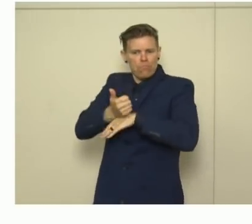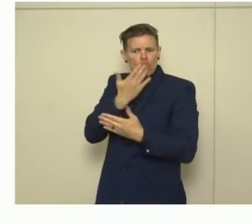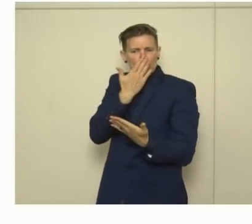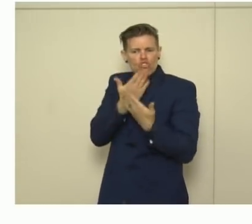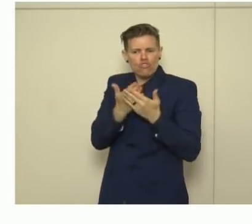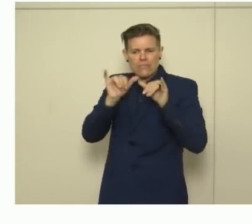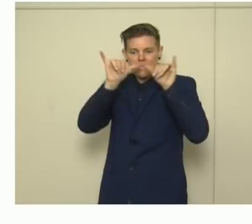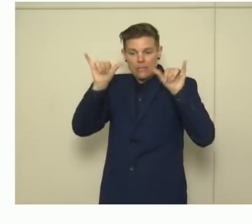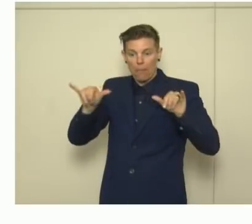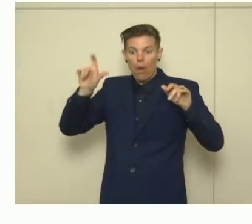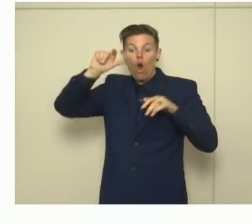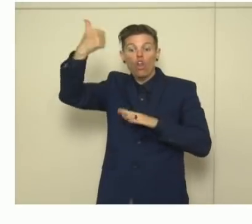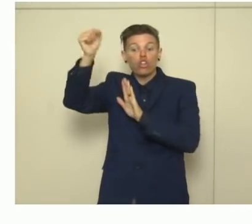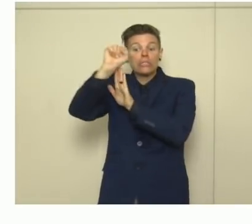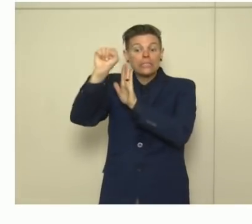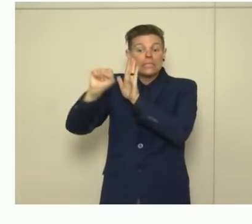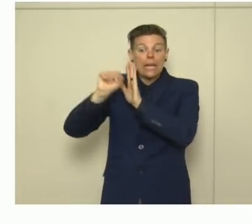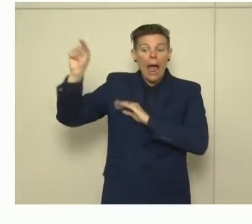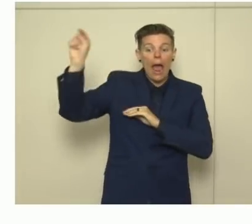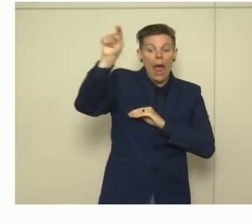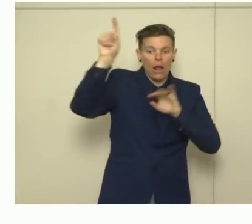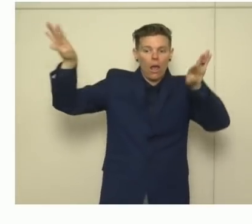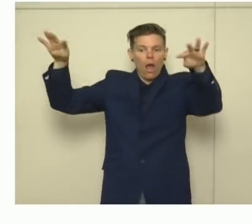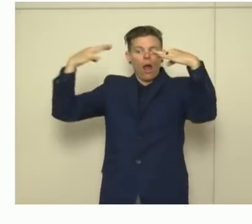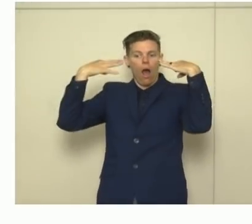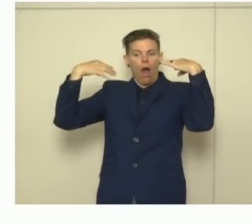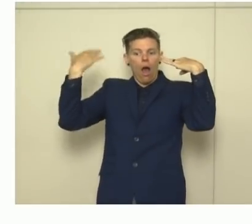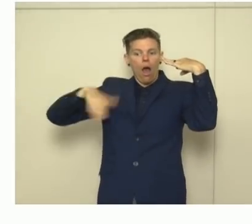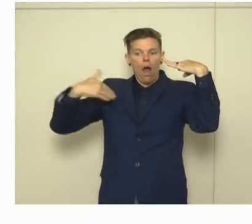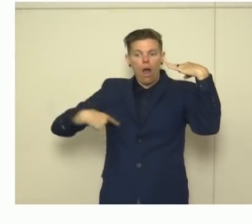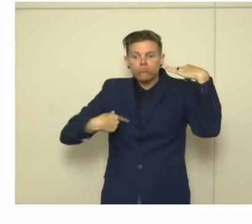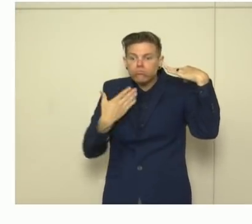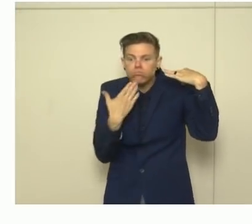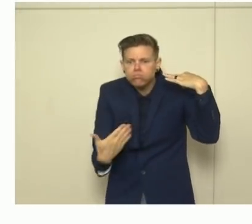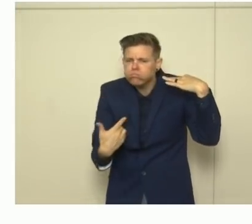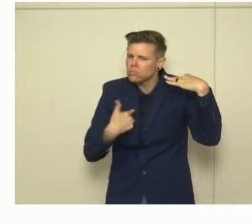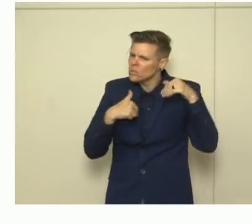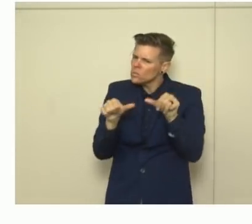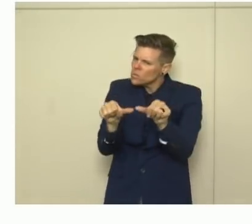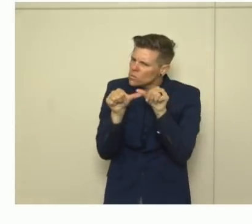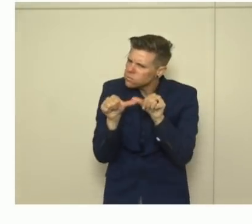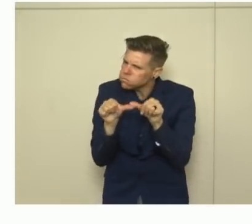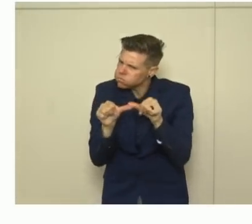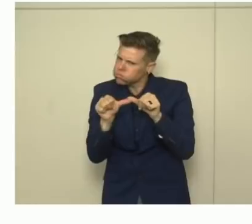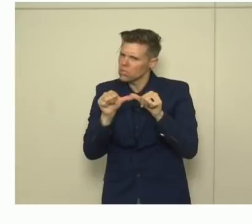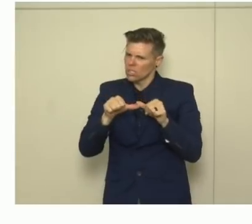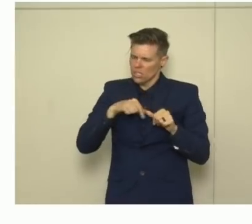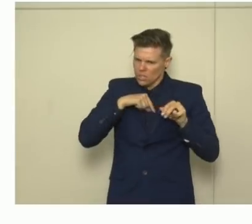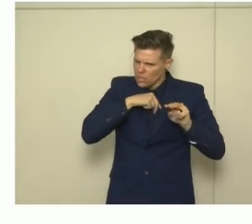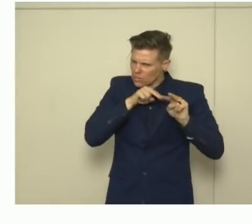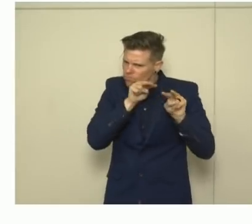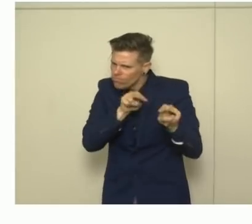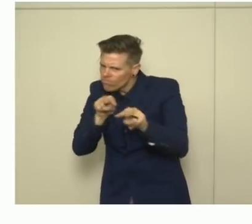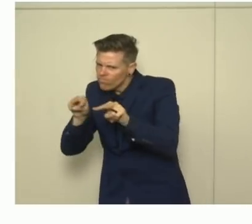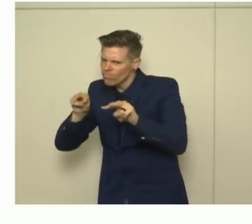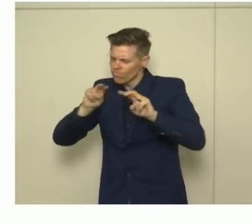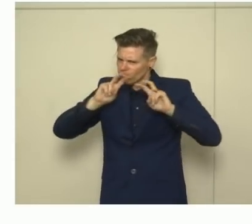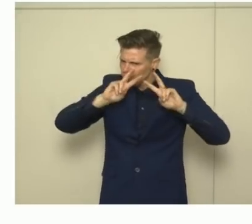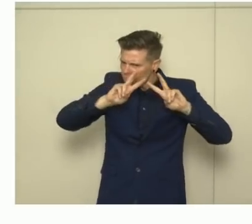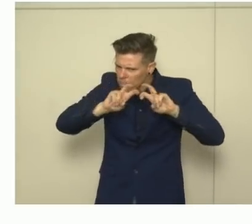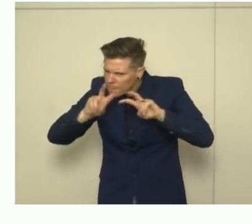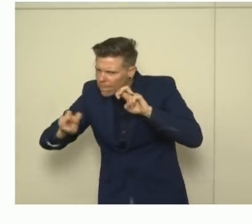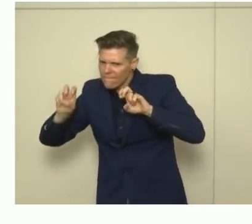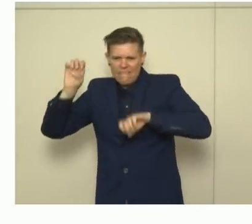be evaluating these reentry plans and proposals, working very closely with our charter schools and our districts to make sure that all of